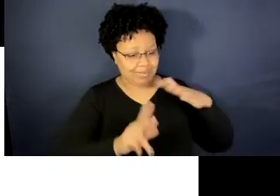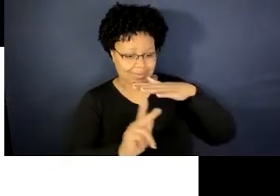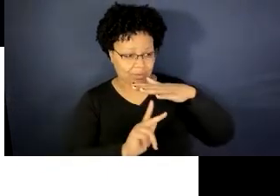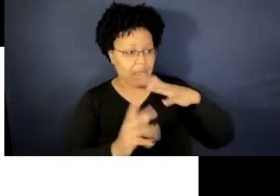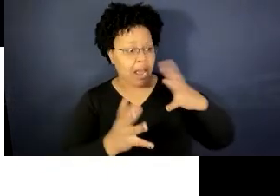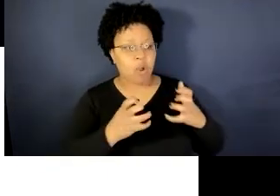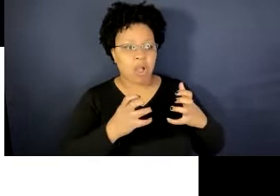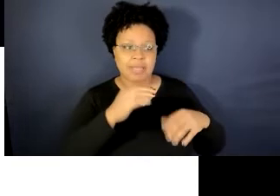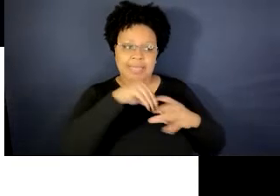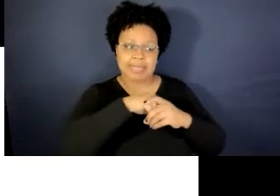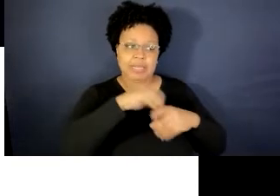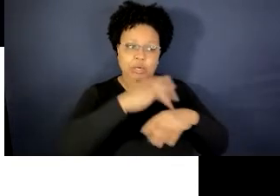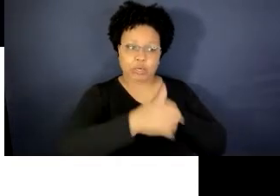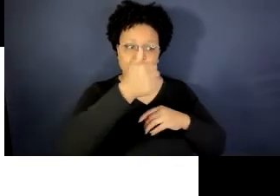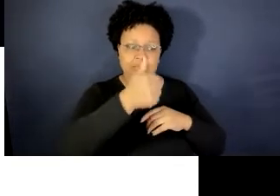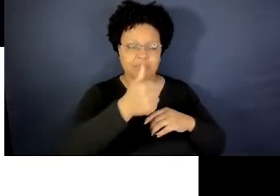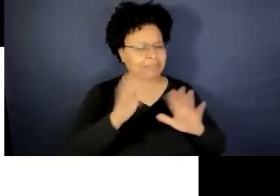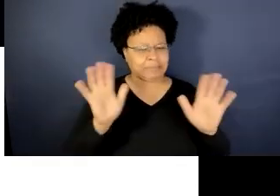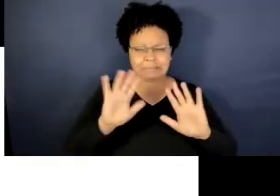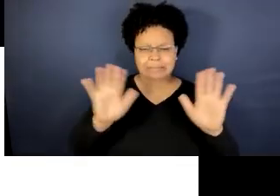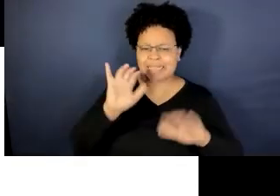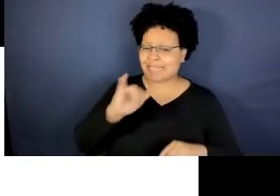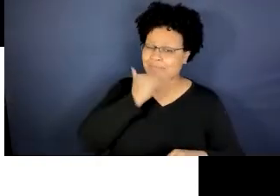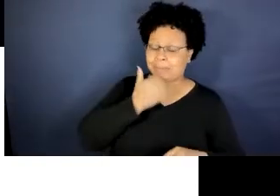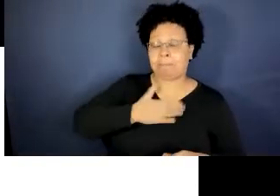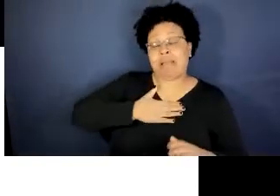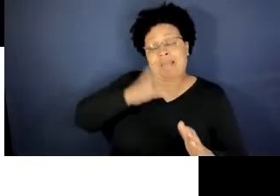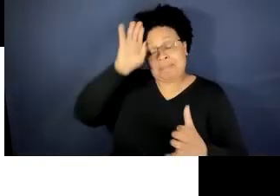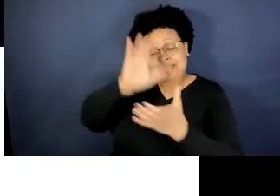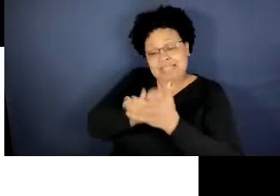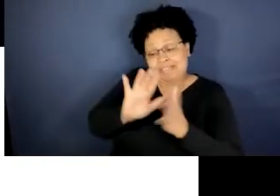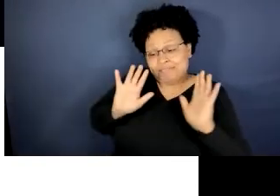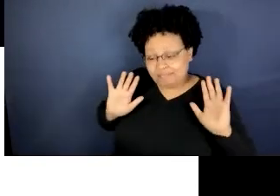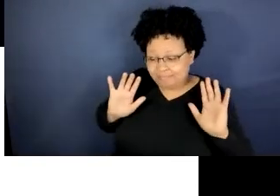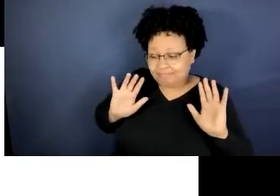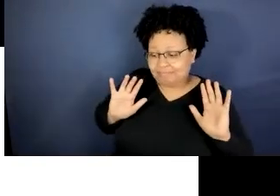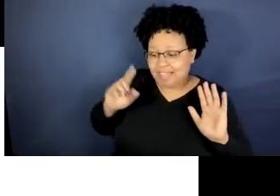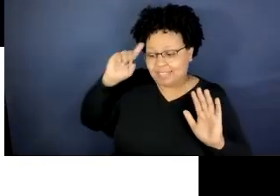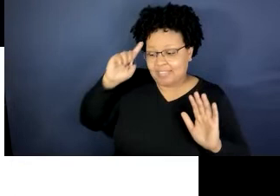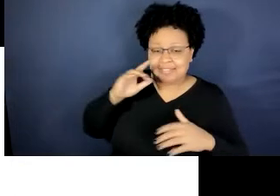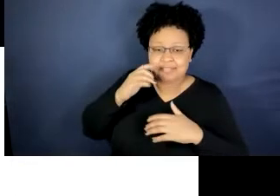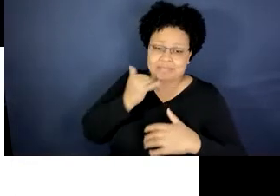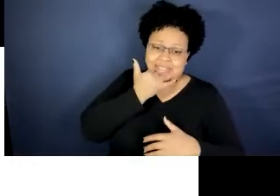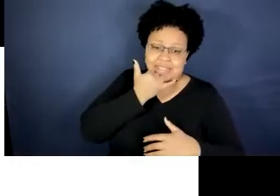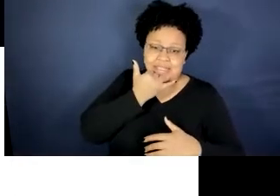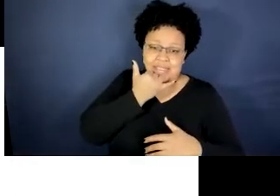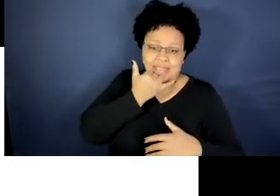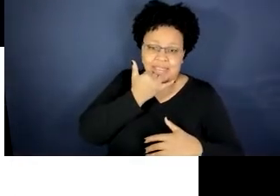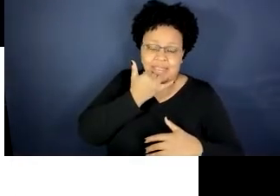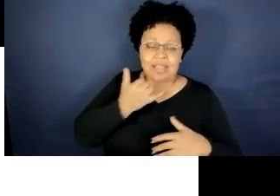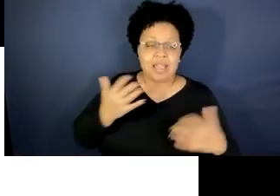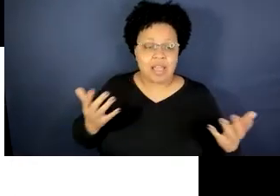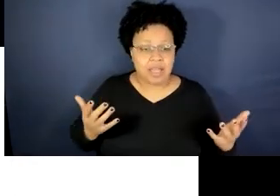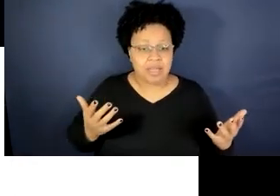early. That's a mistake. I always believed. Now, this is a Carlianism. I believe it was a mistake